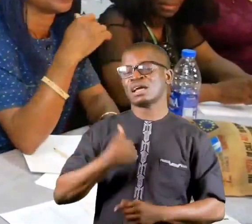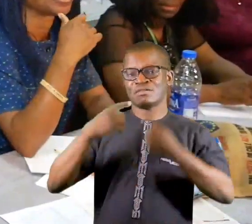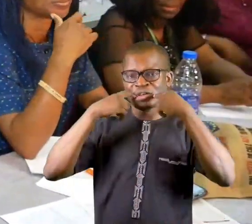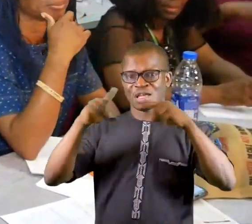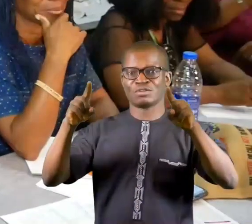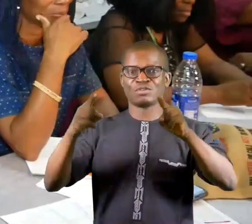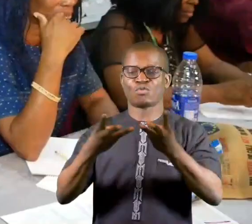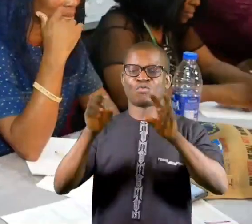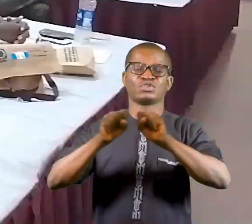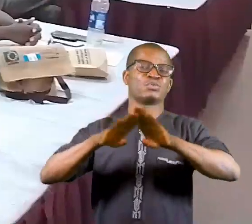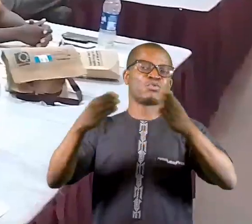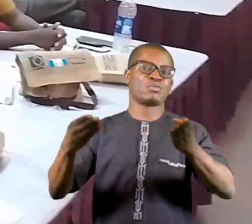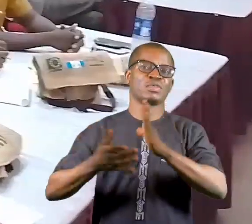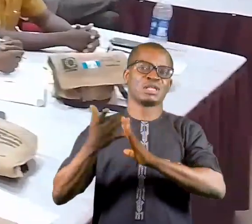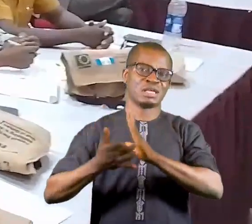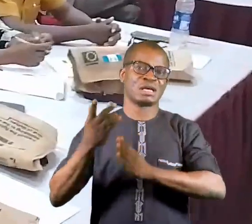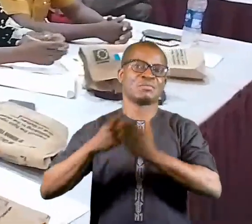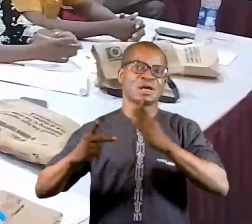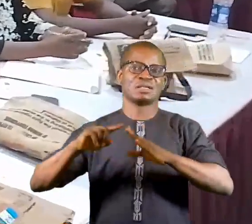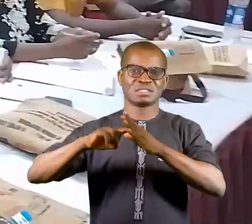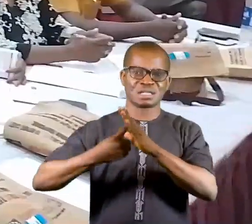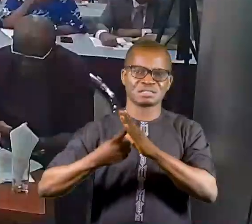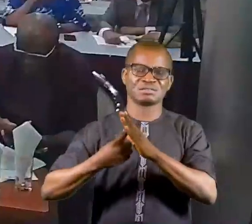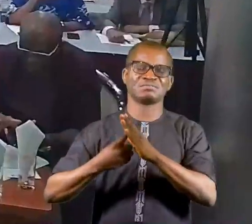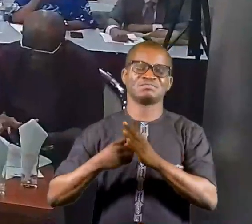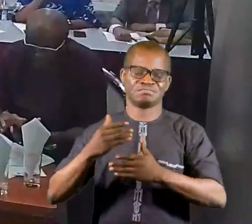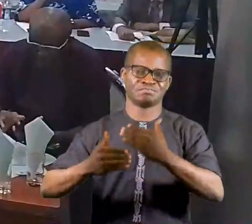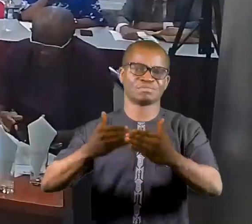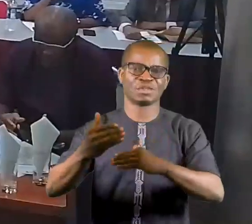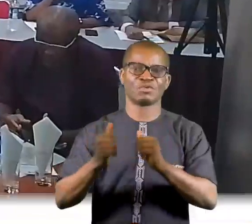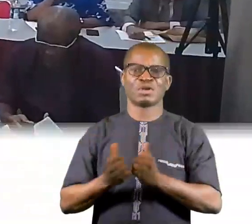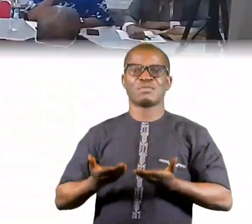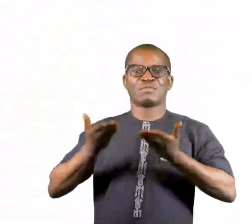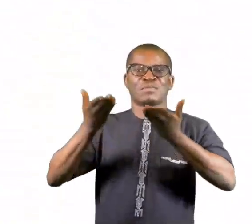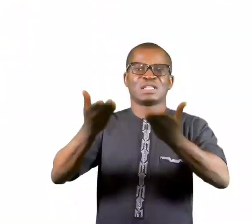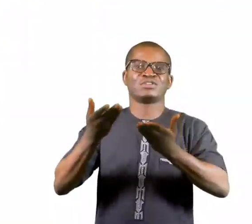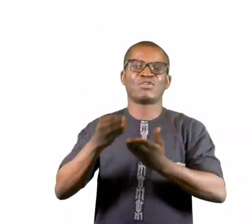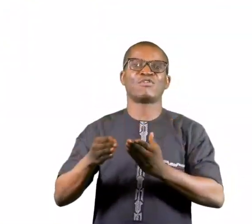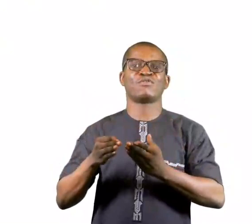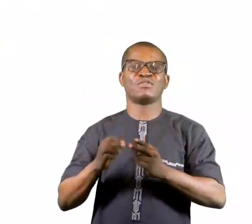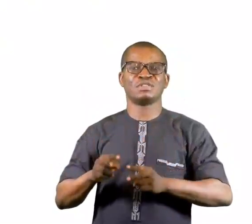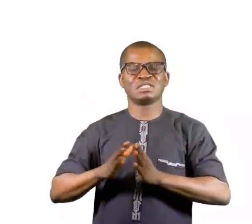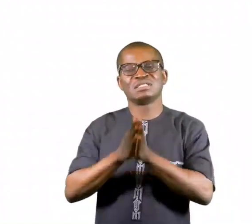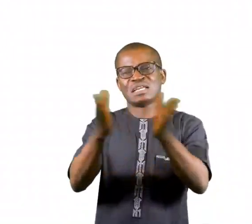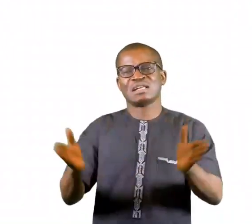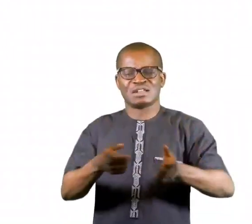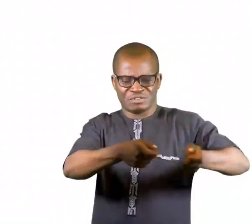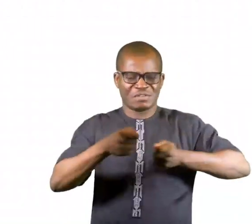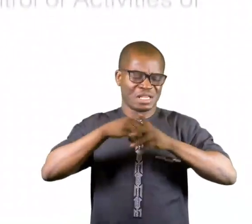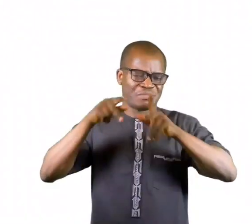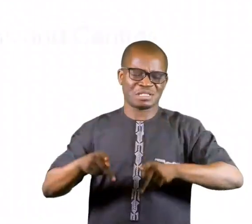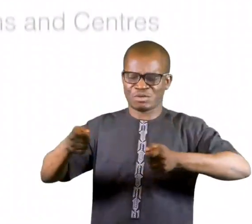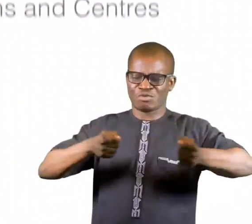Having declared the workshop open, technical sessions began in earnest with presentations on overview of the Trafficking in